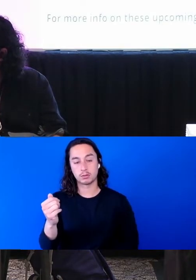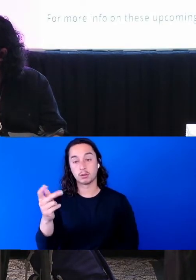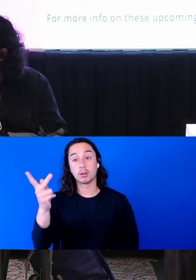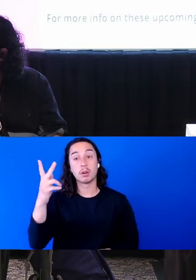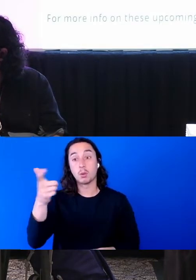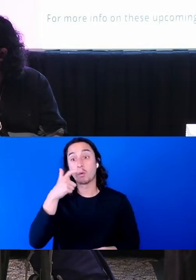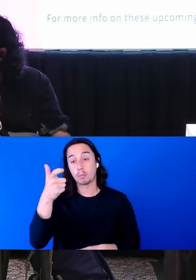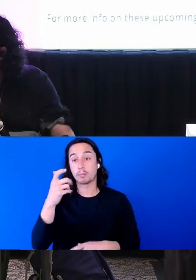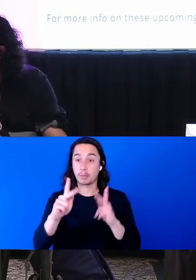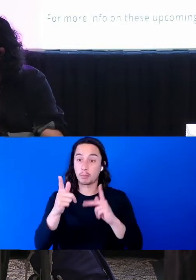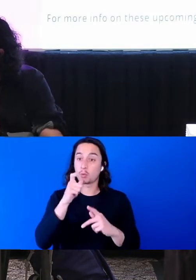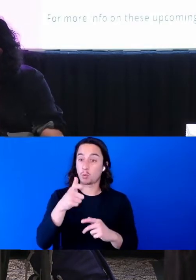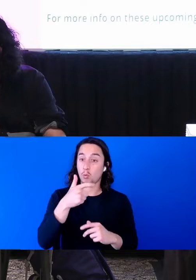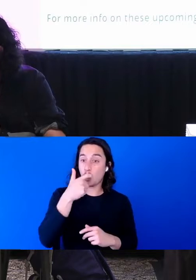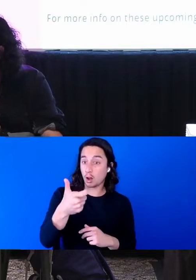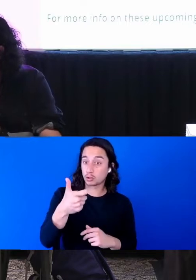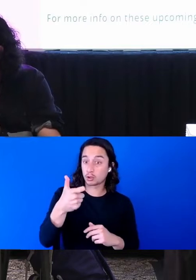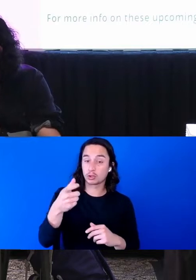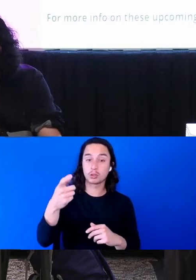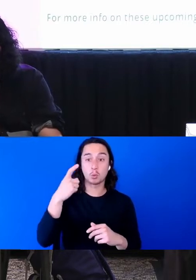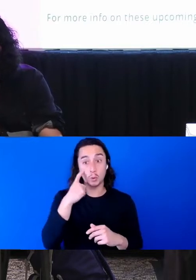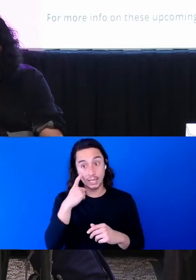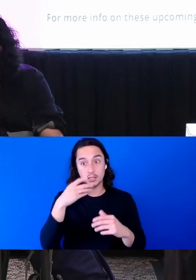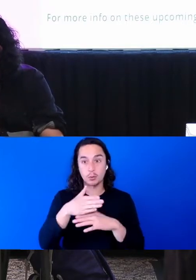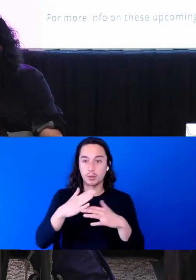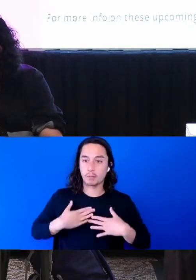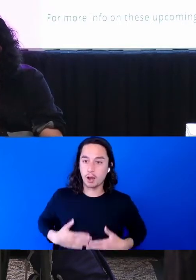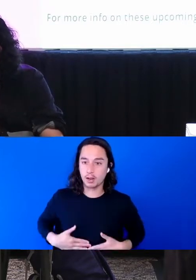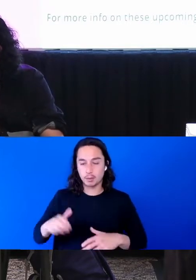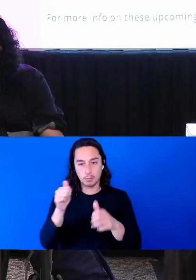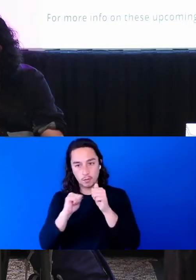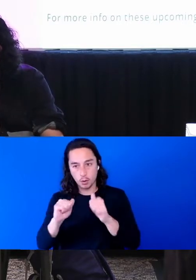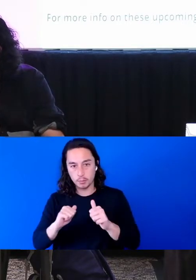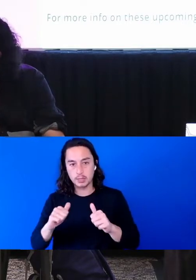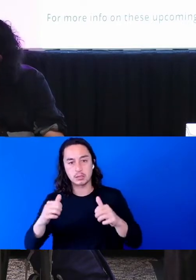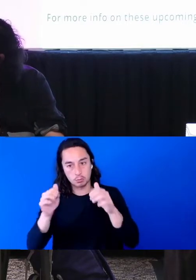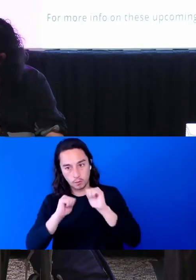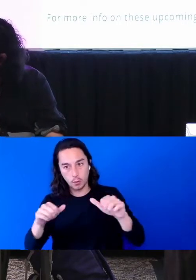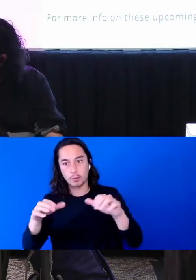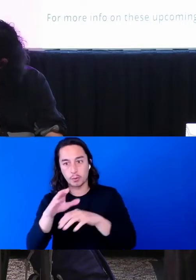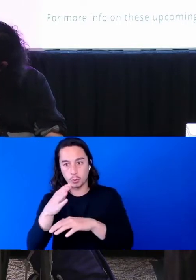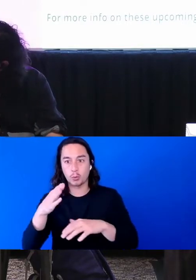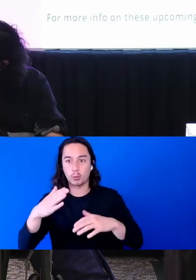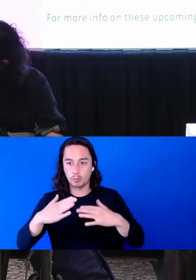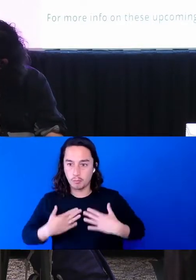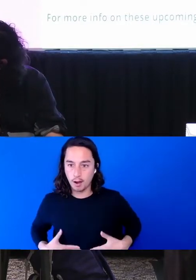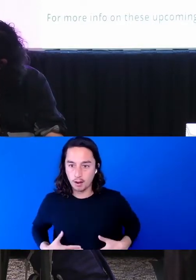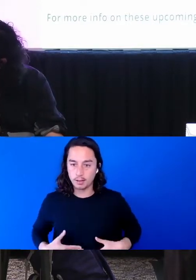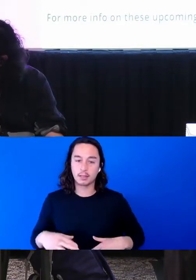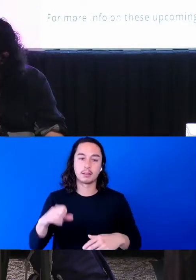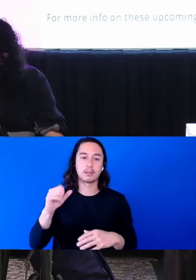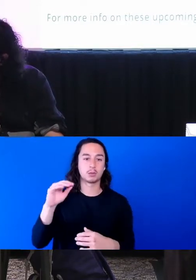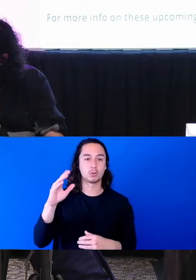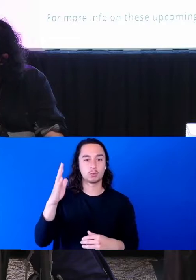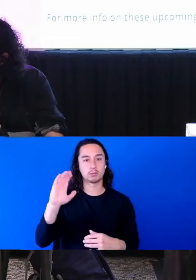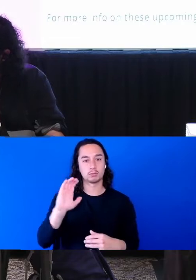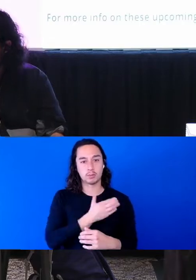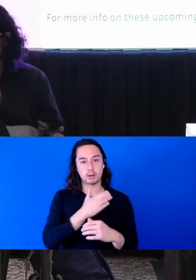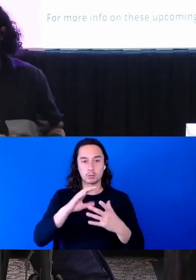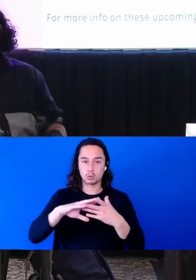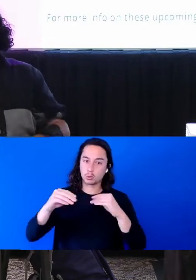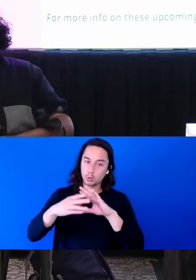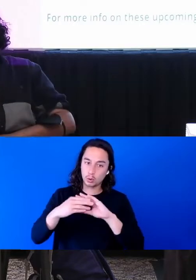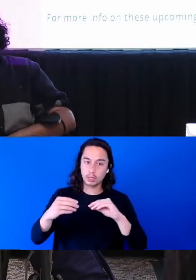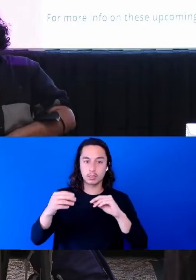out these stories together. And because the stories on stage tend to spark more stories in the audience, and there are conversations that